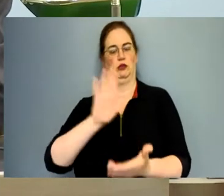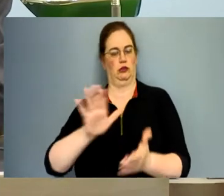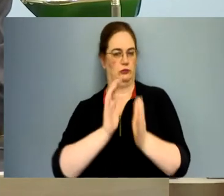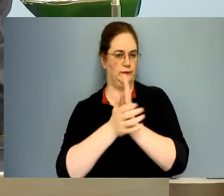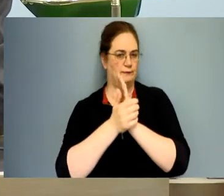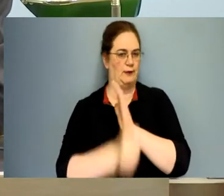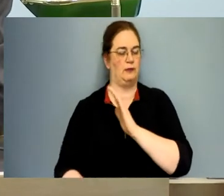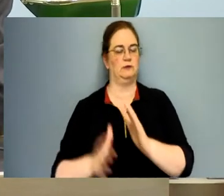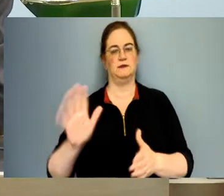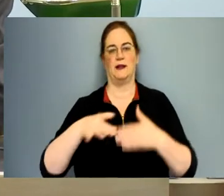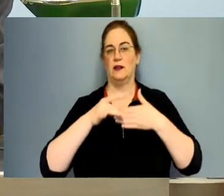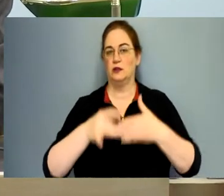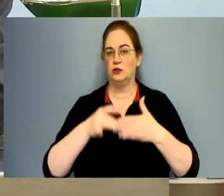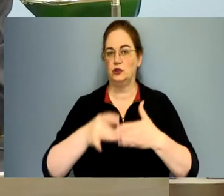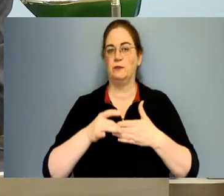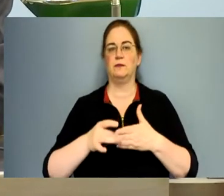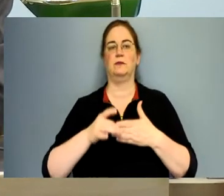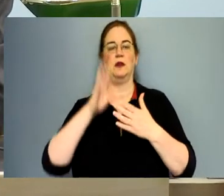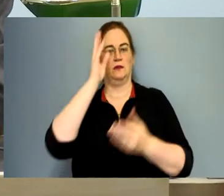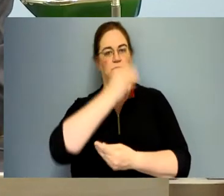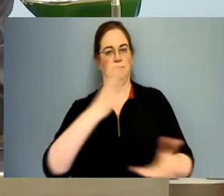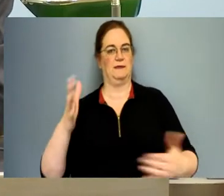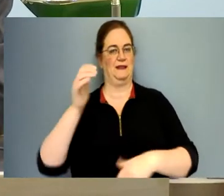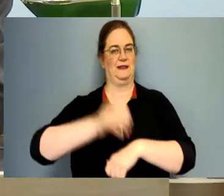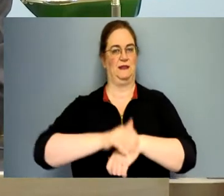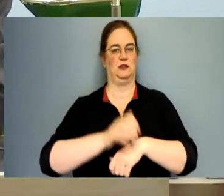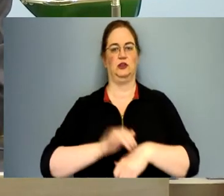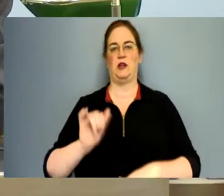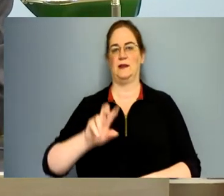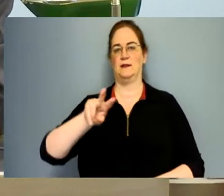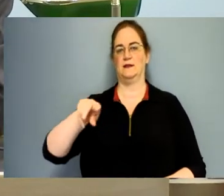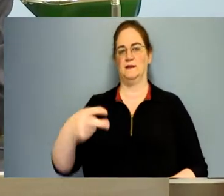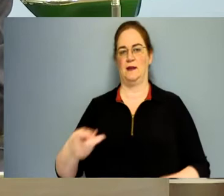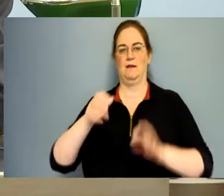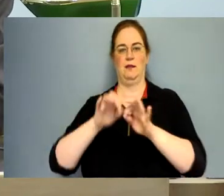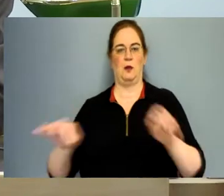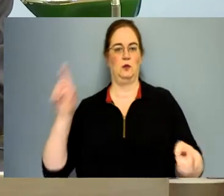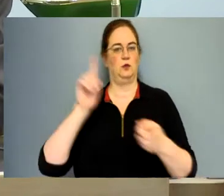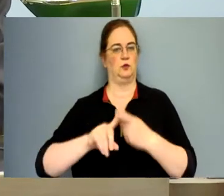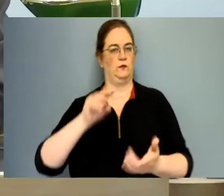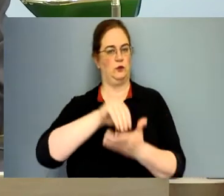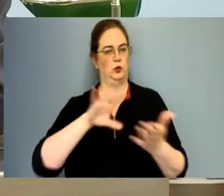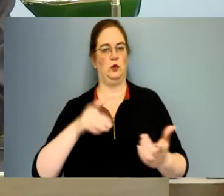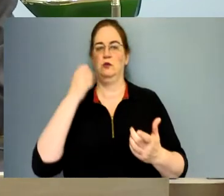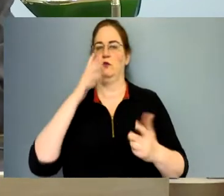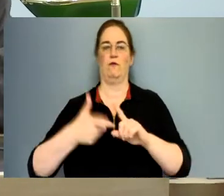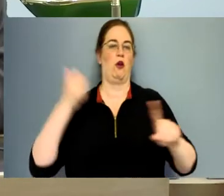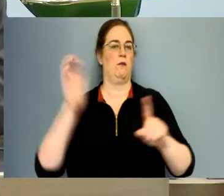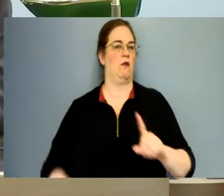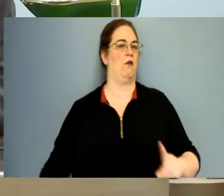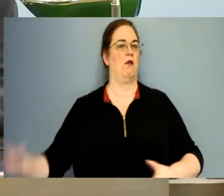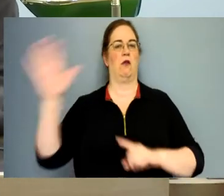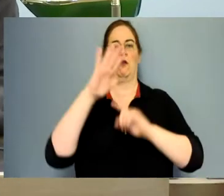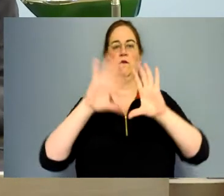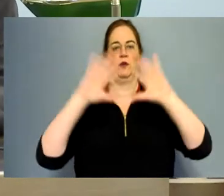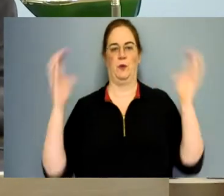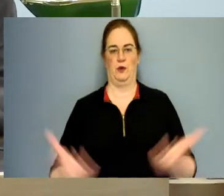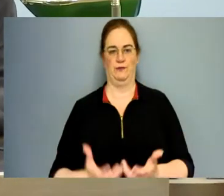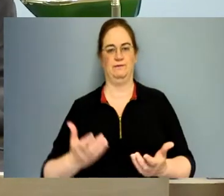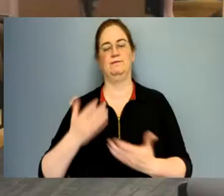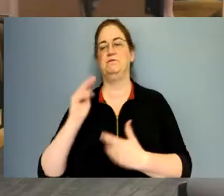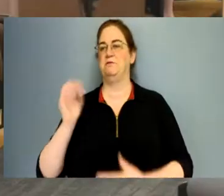talents and leadership in conveying English as a second language to students from all over the world.